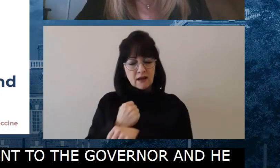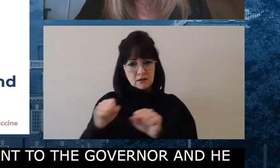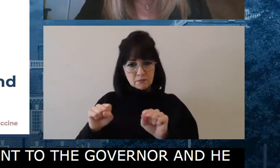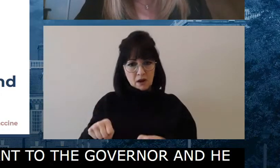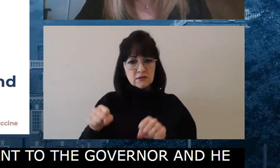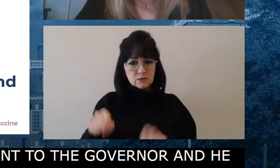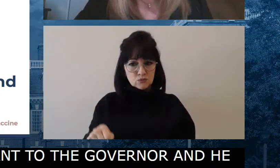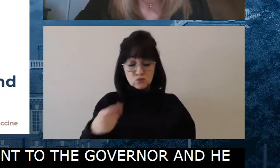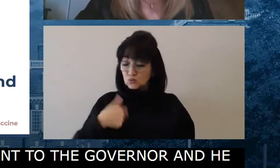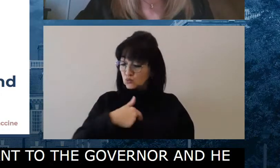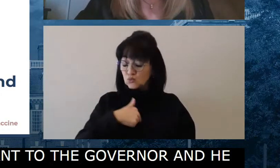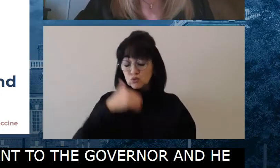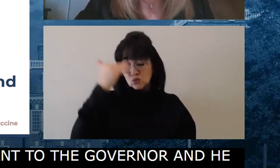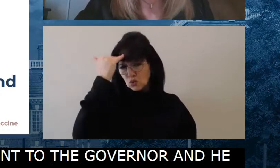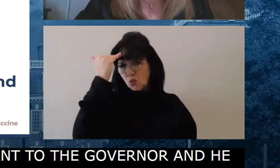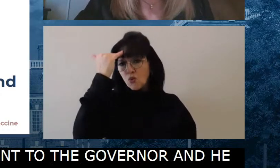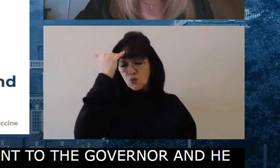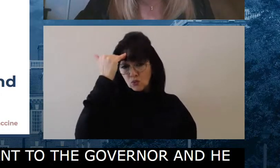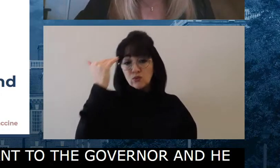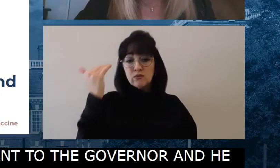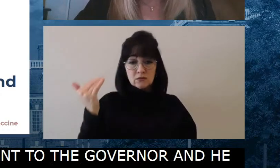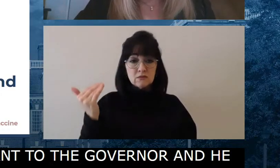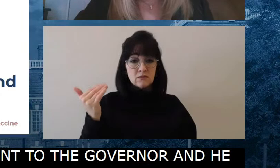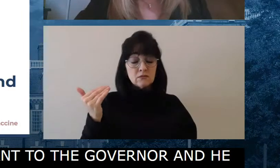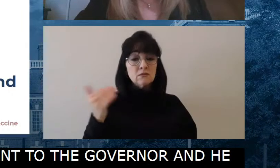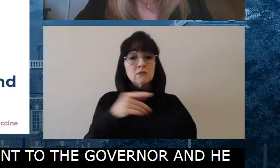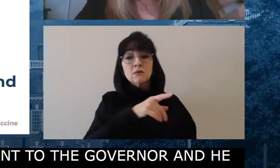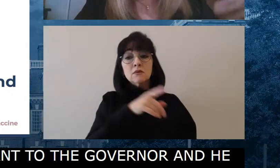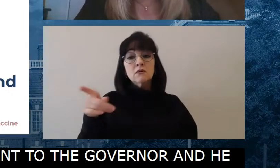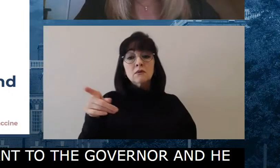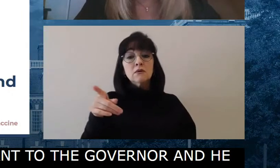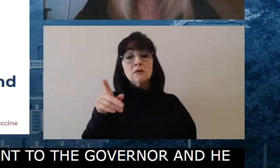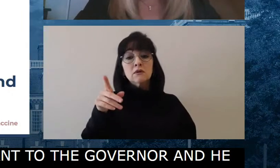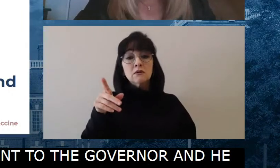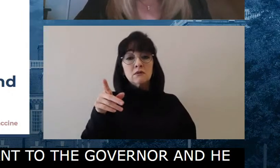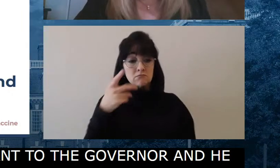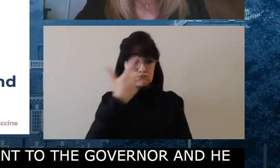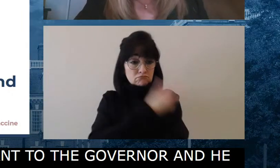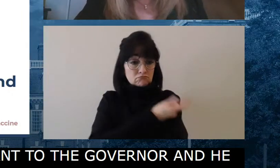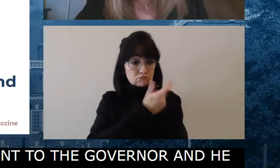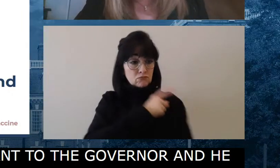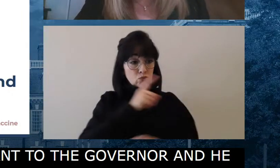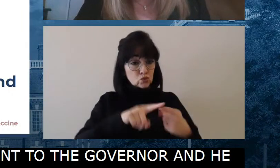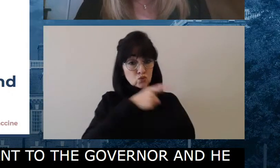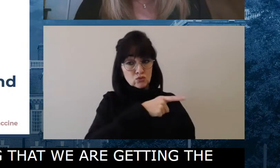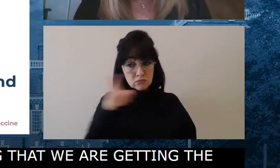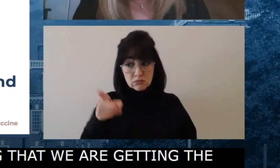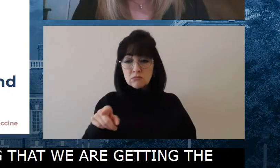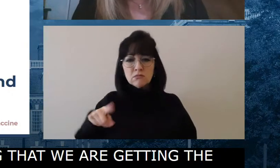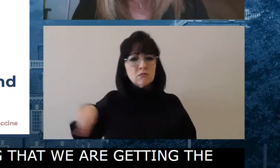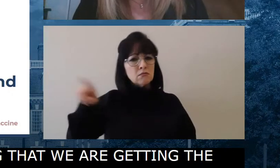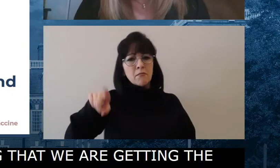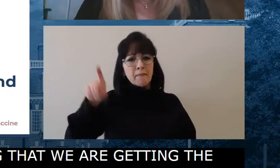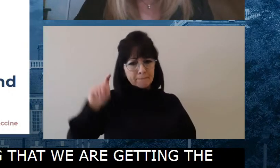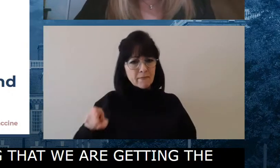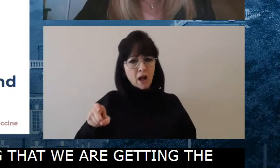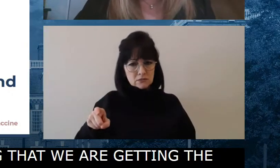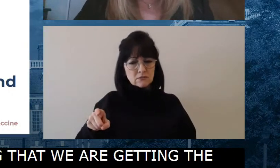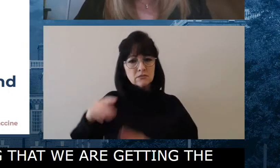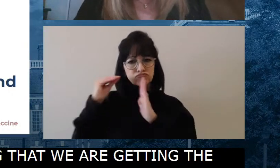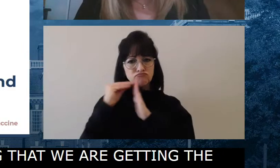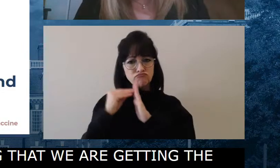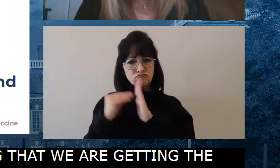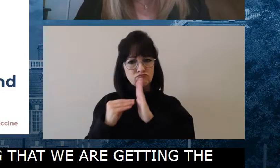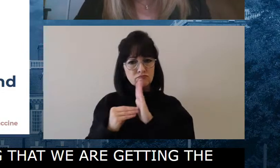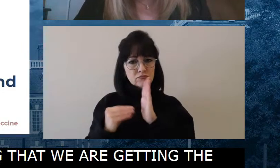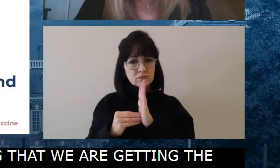know that, when those who vaccinate, they submit reports, they don't always fill in the